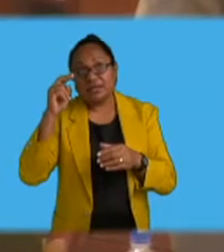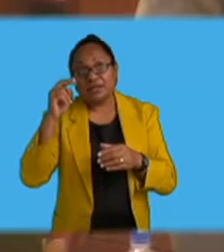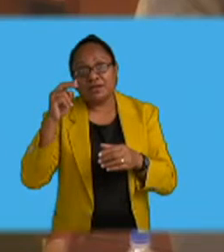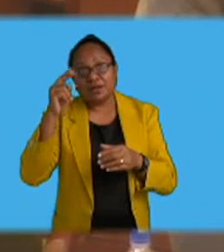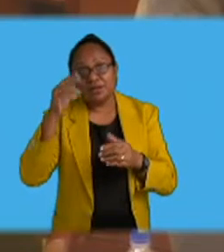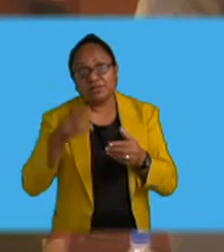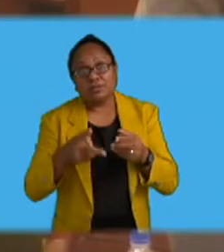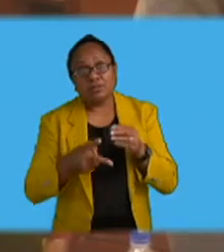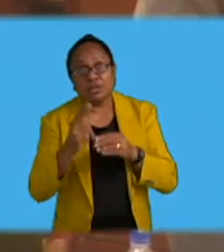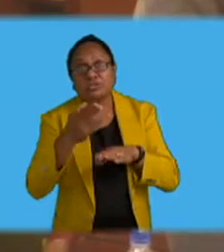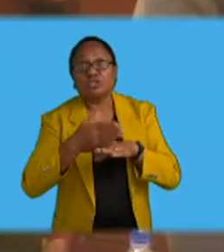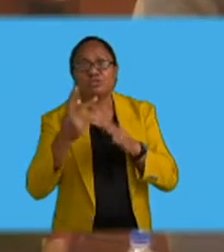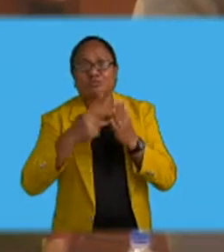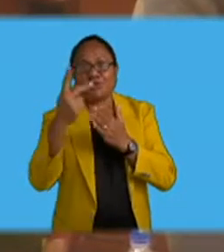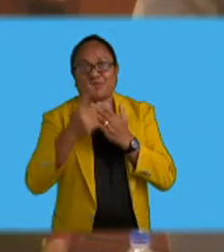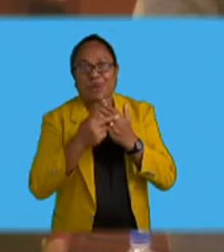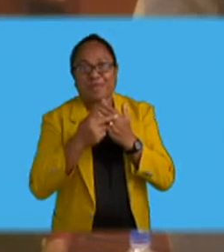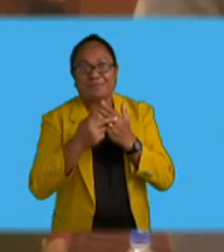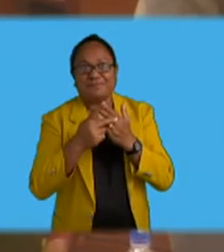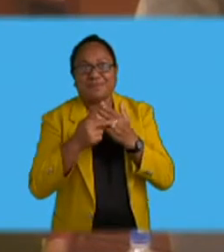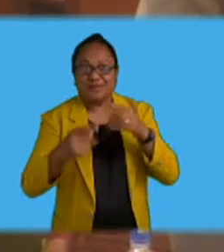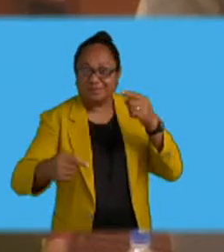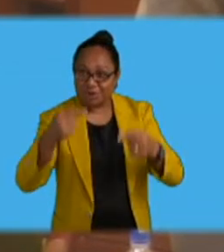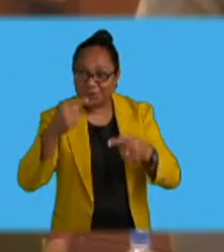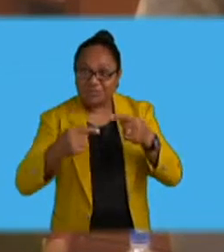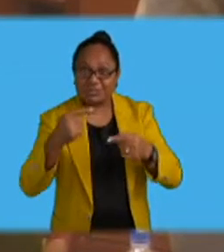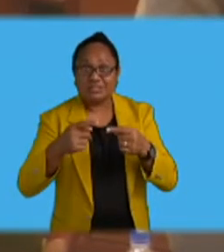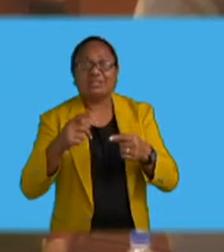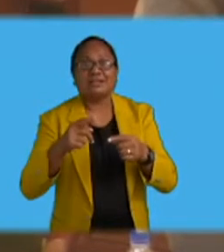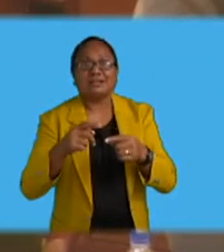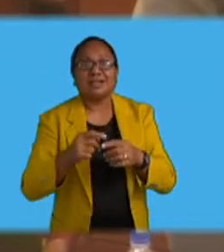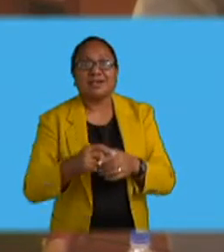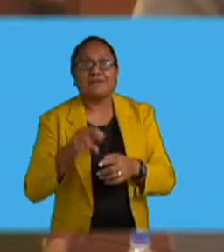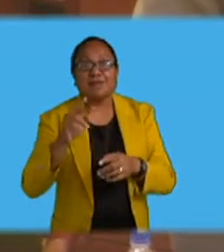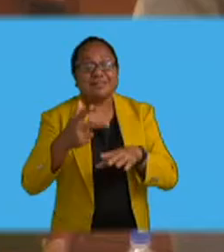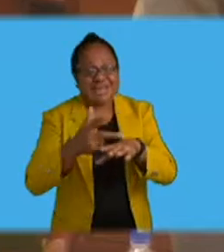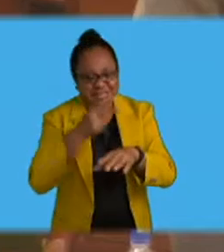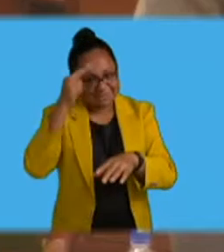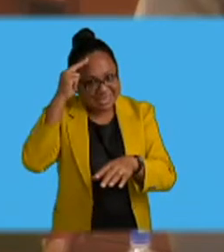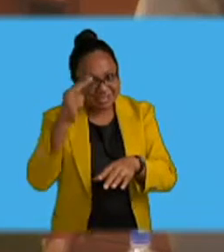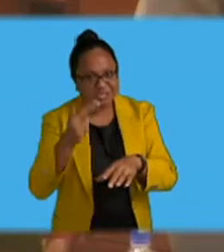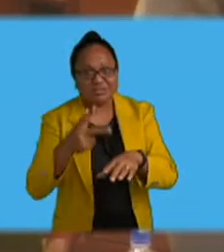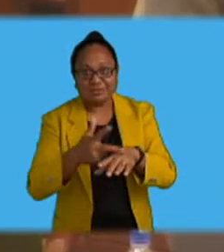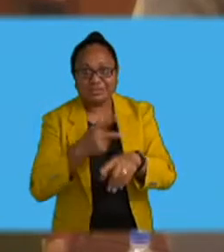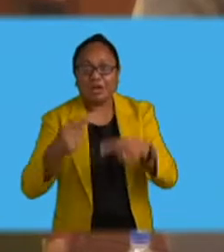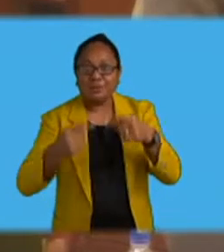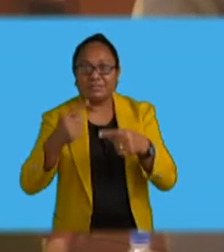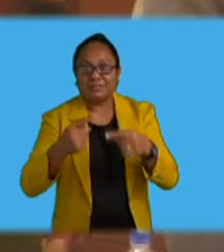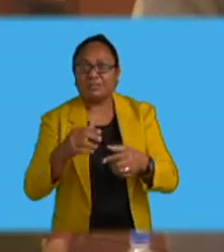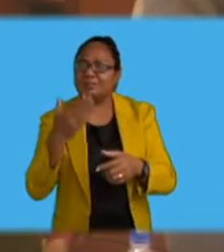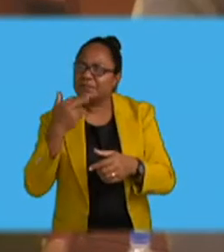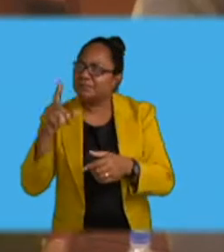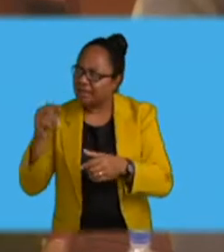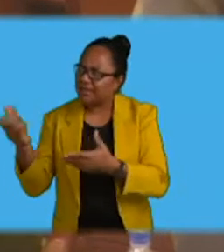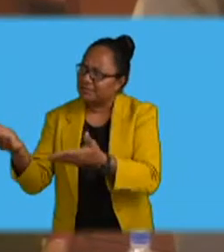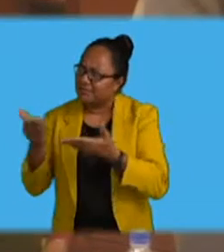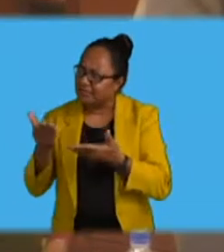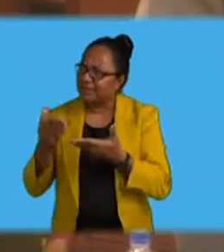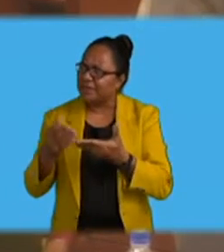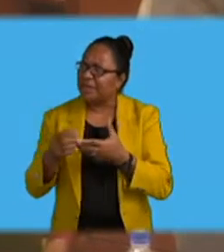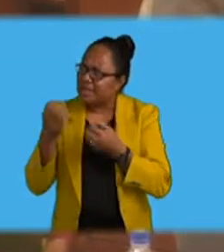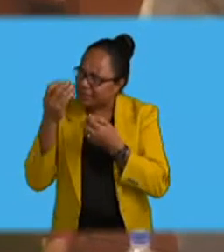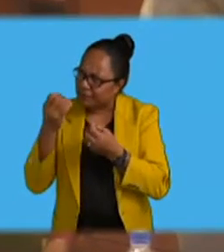school students. Can the Minister provide details of this launch and its importance to